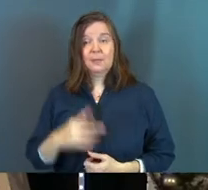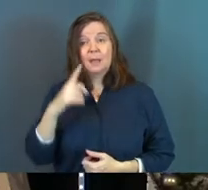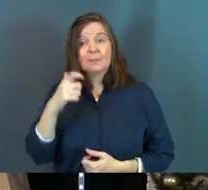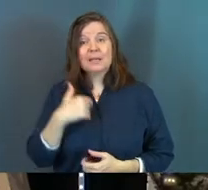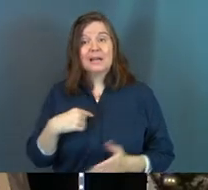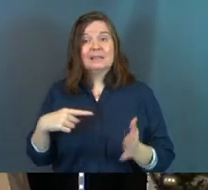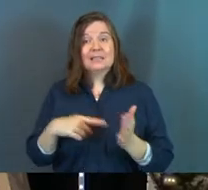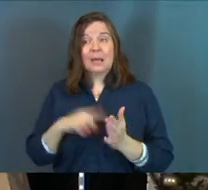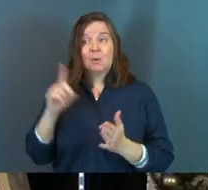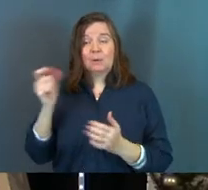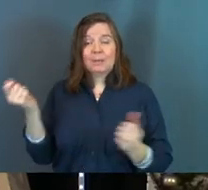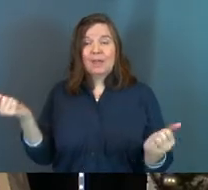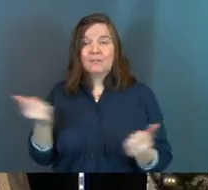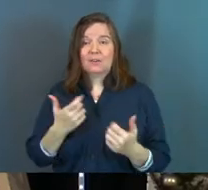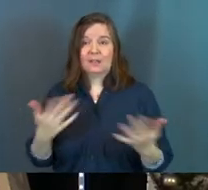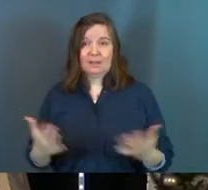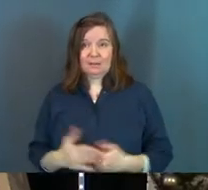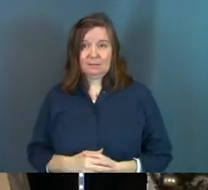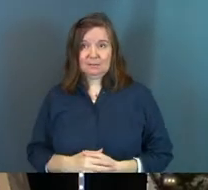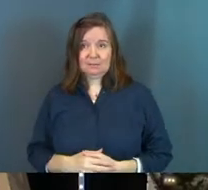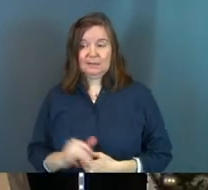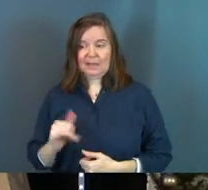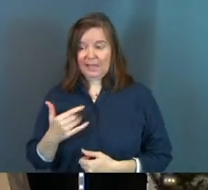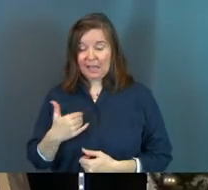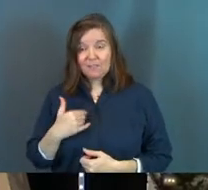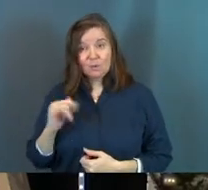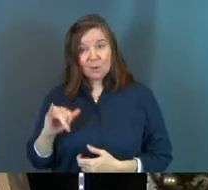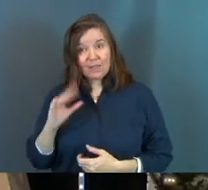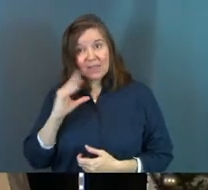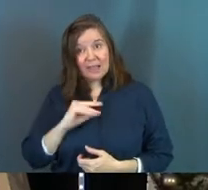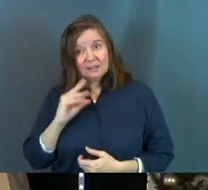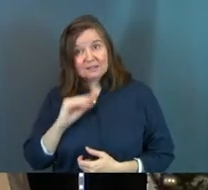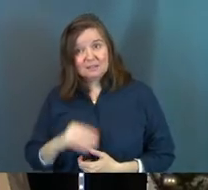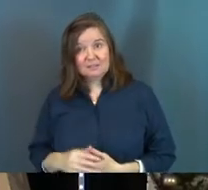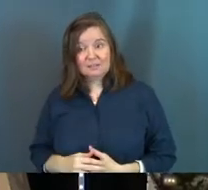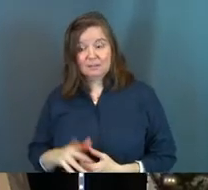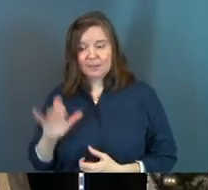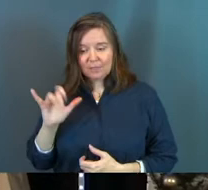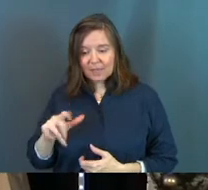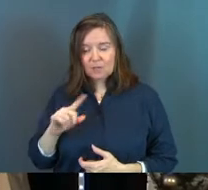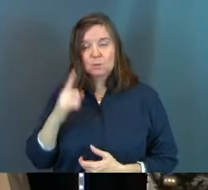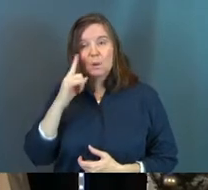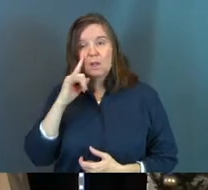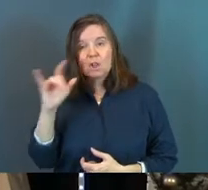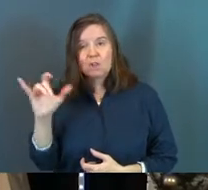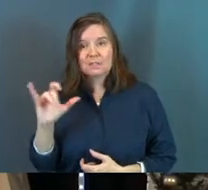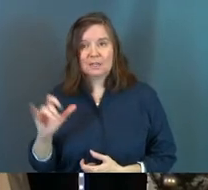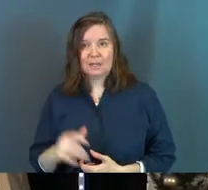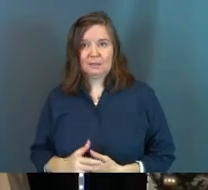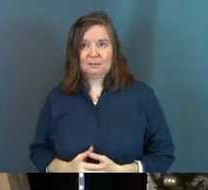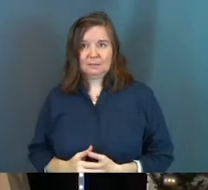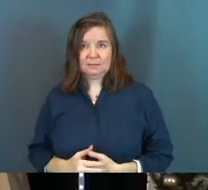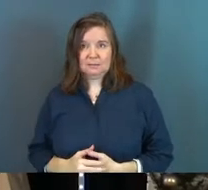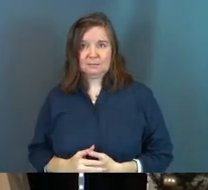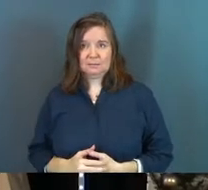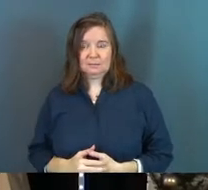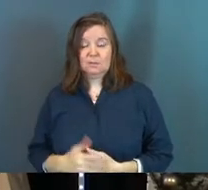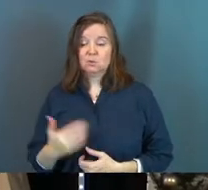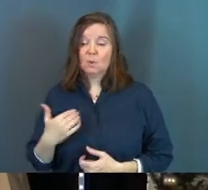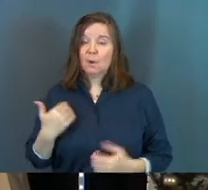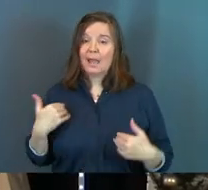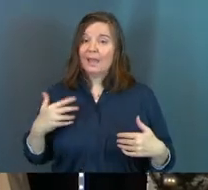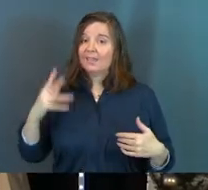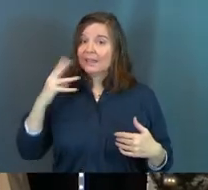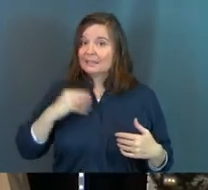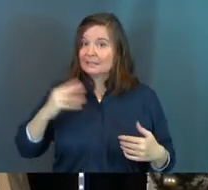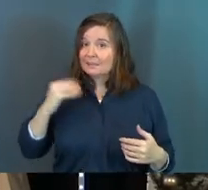because I owed him everything. It's like, have you had that? Because that's what it looks like. And so I had